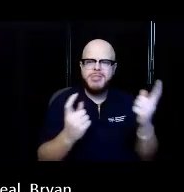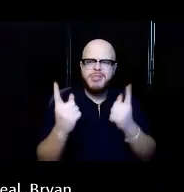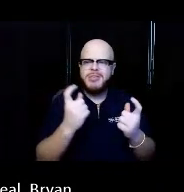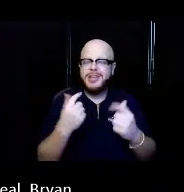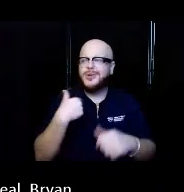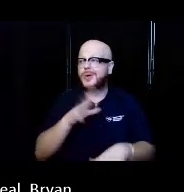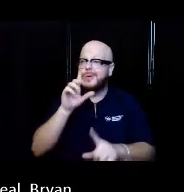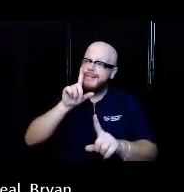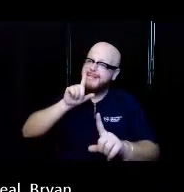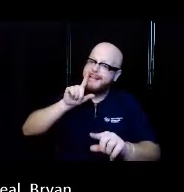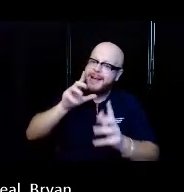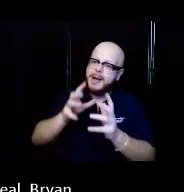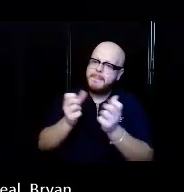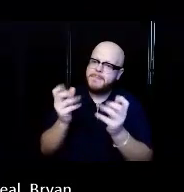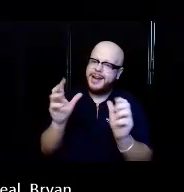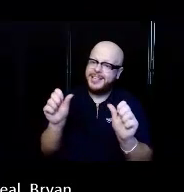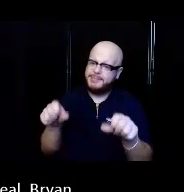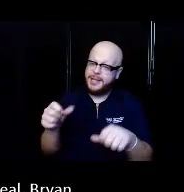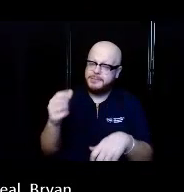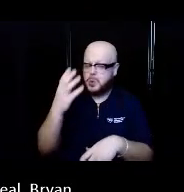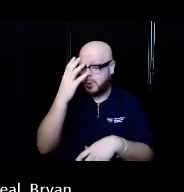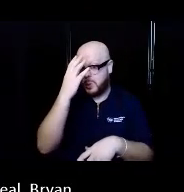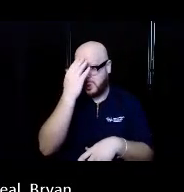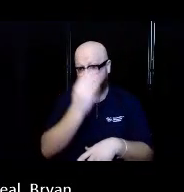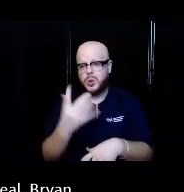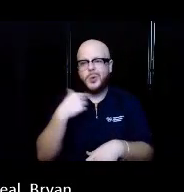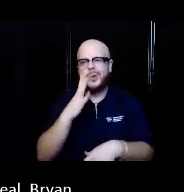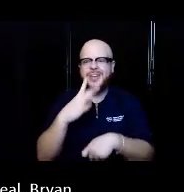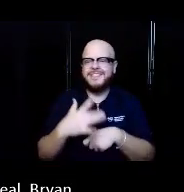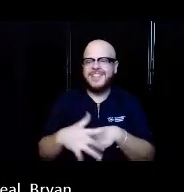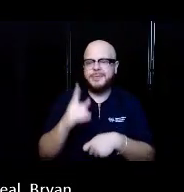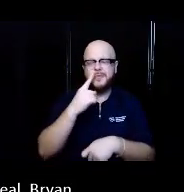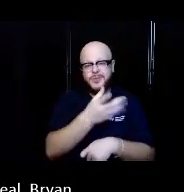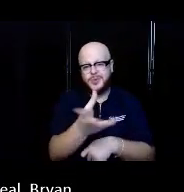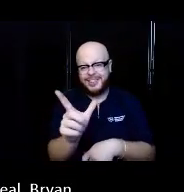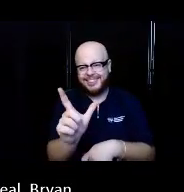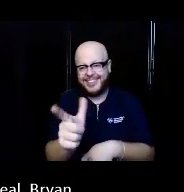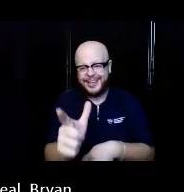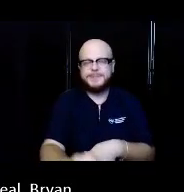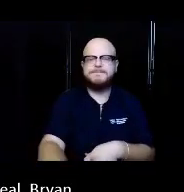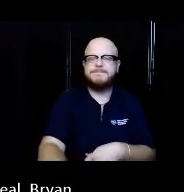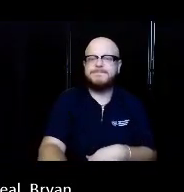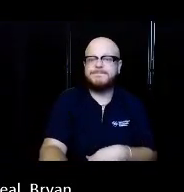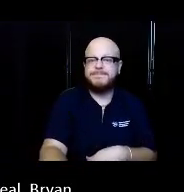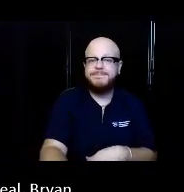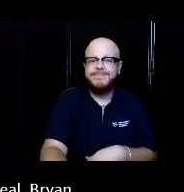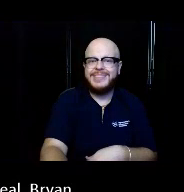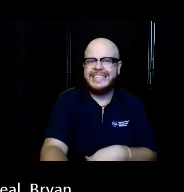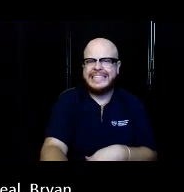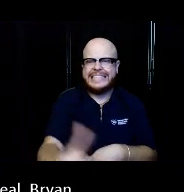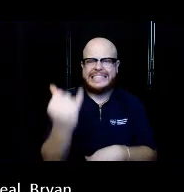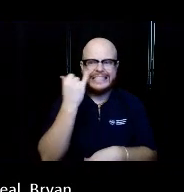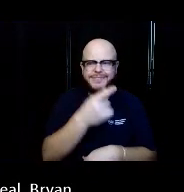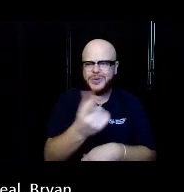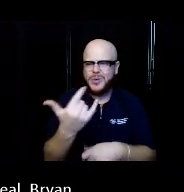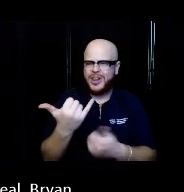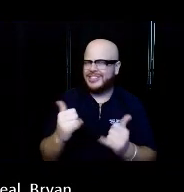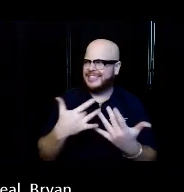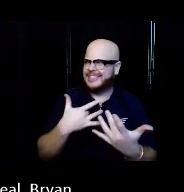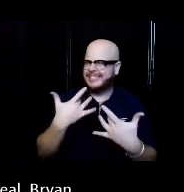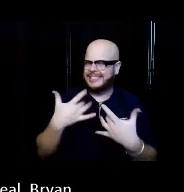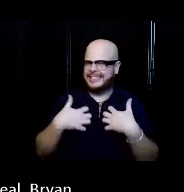we are available to you after if we can't answer them as thoroughly as we'd like to. Tanya and Cynthia, if you have anything to add to these as